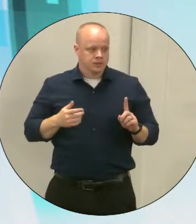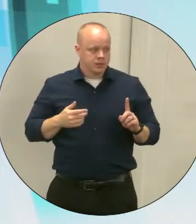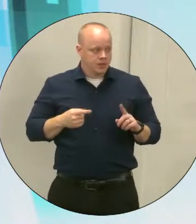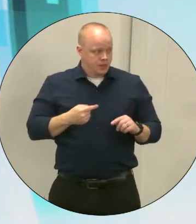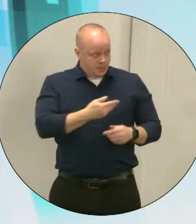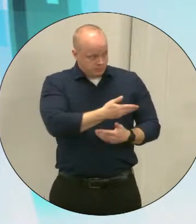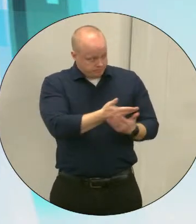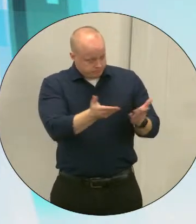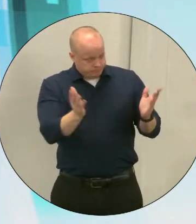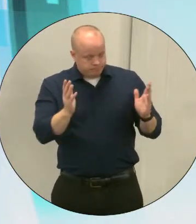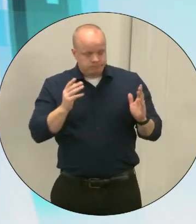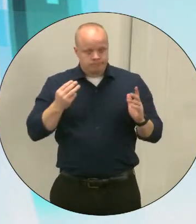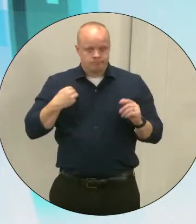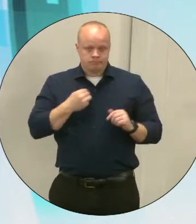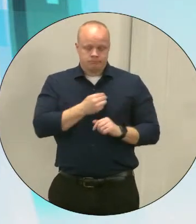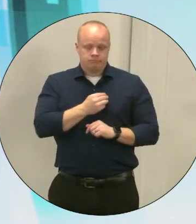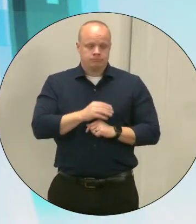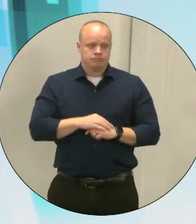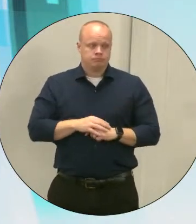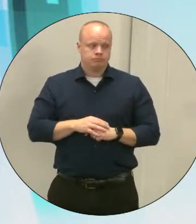members.